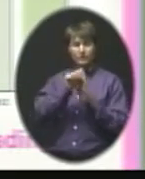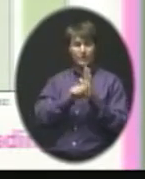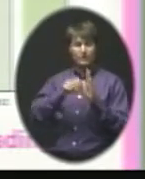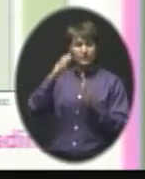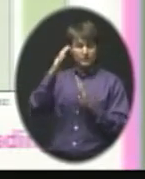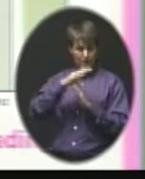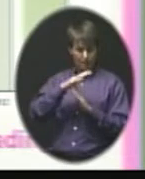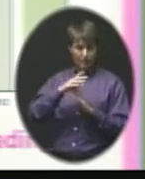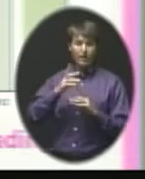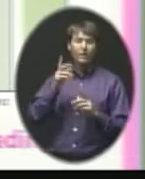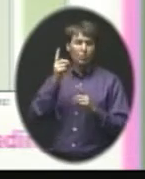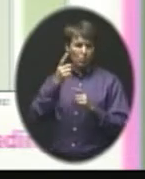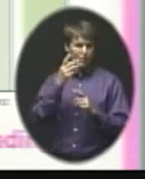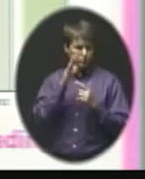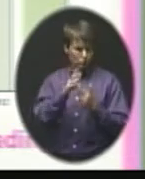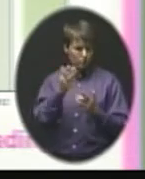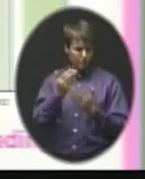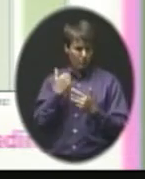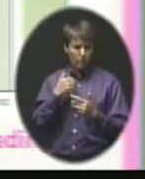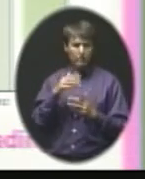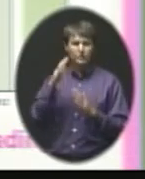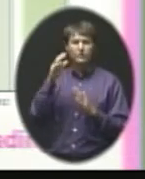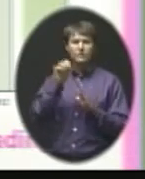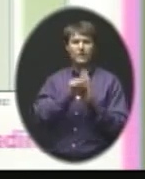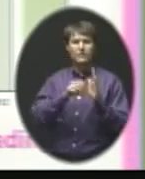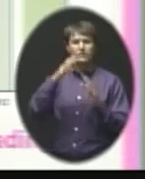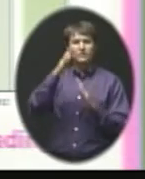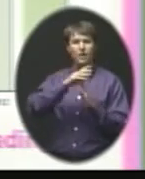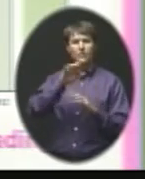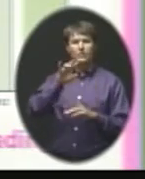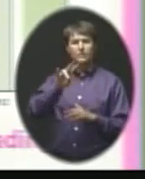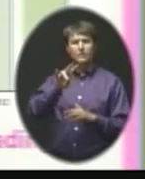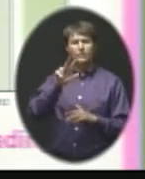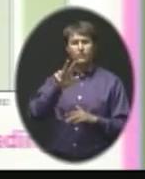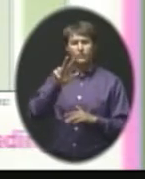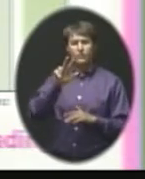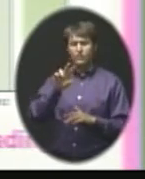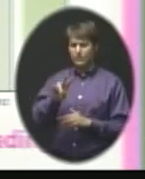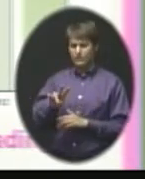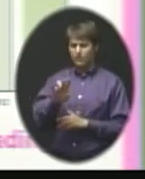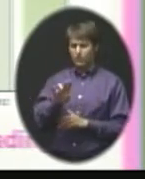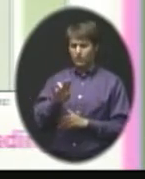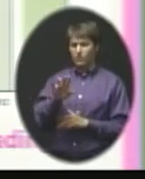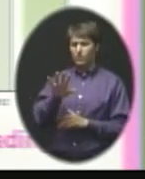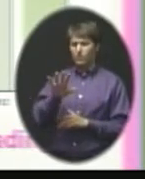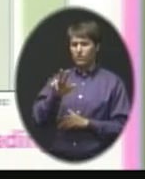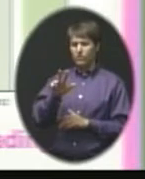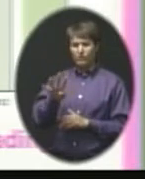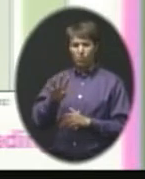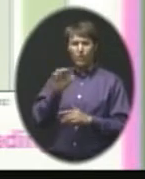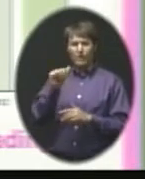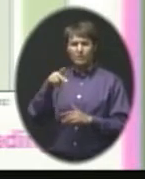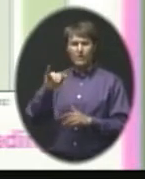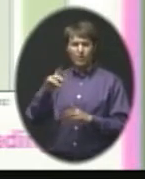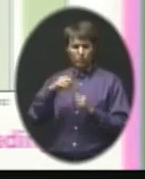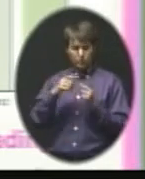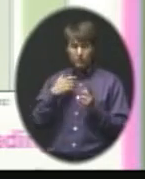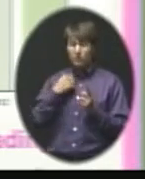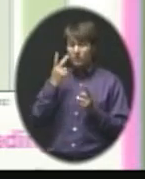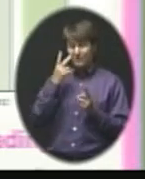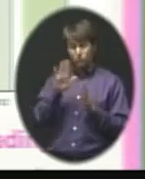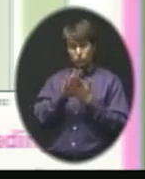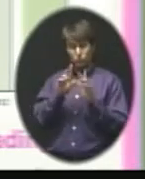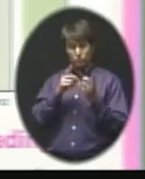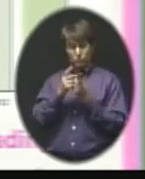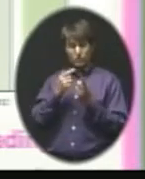my one that I show you, the state's highest is 734 API points. You can see as a district, we had